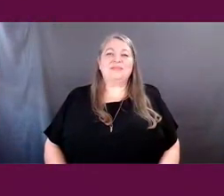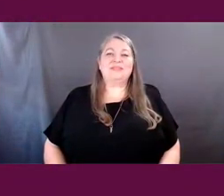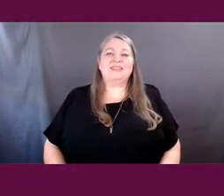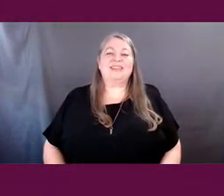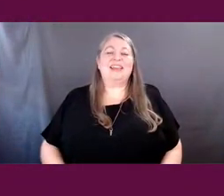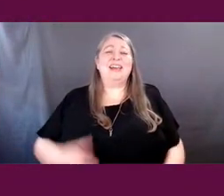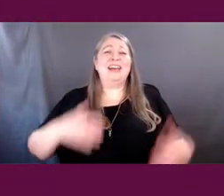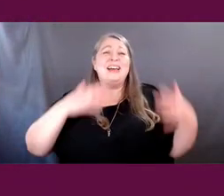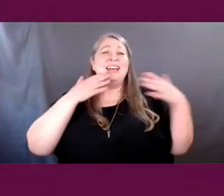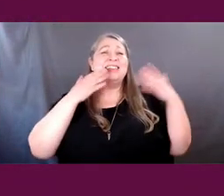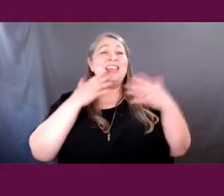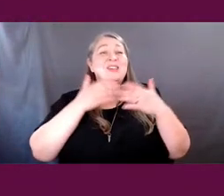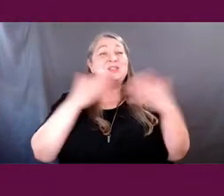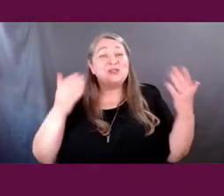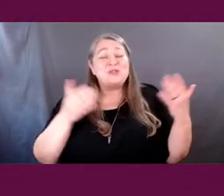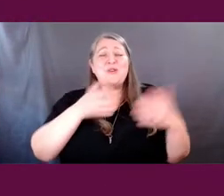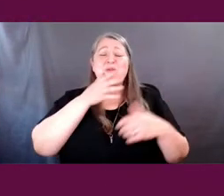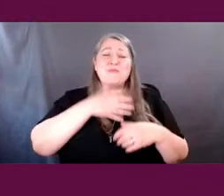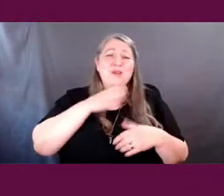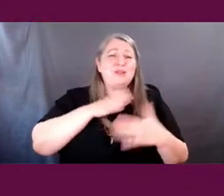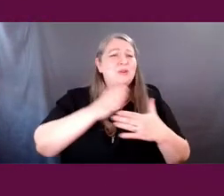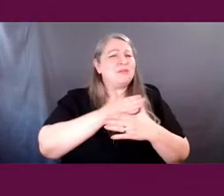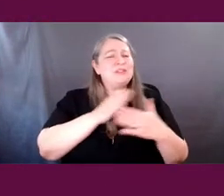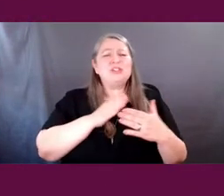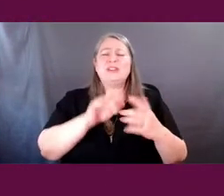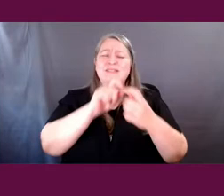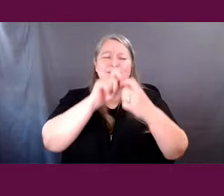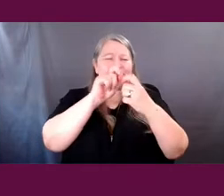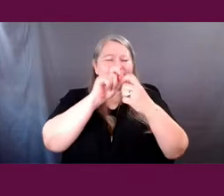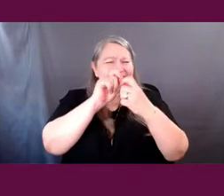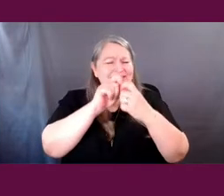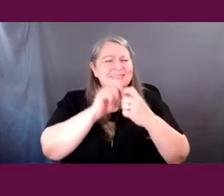Thank you so much, ladies, for sharing such a detailed